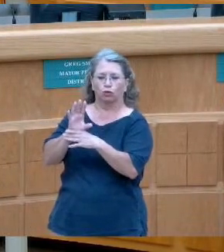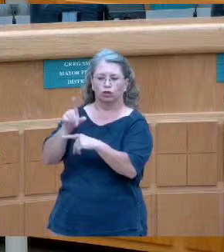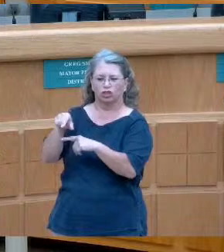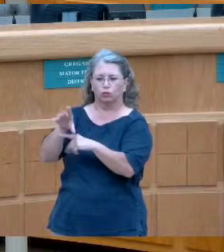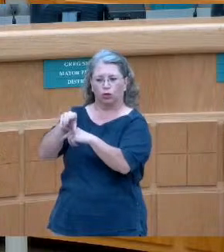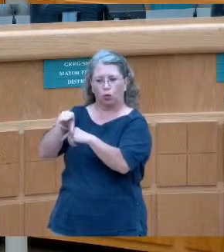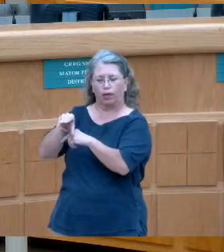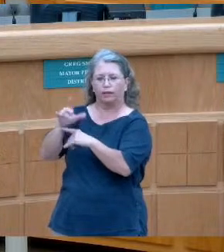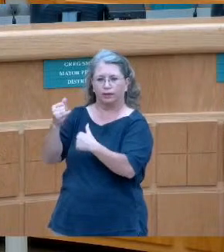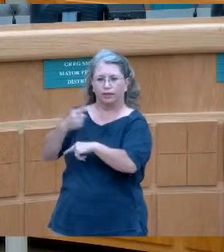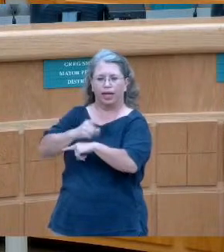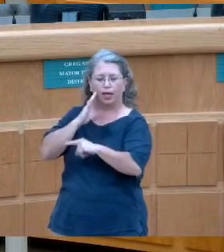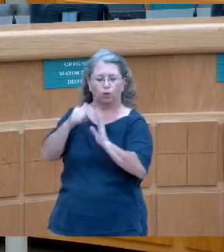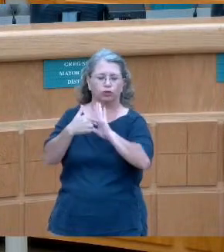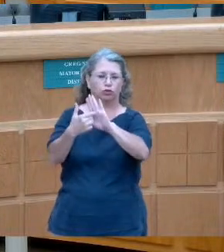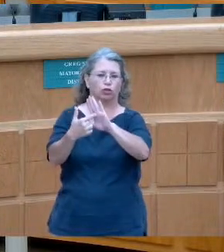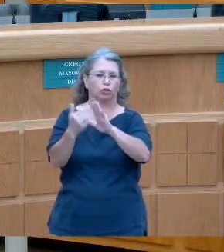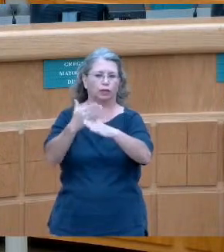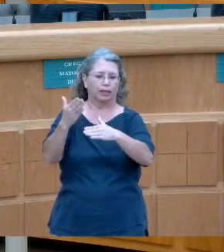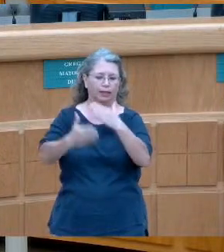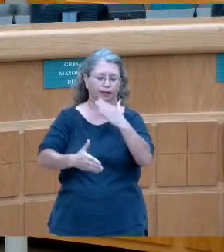of the briefing.